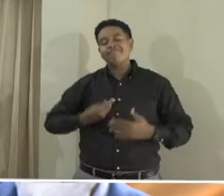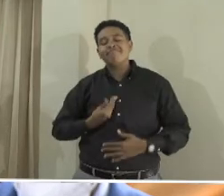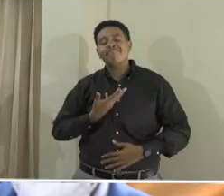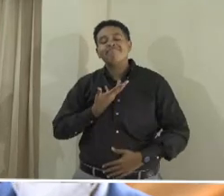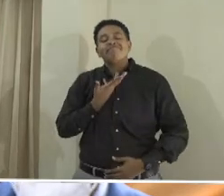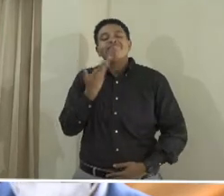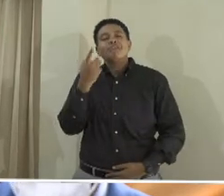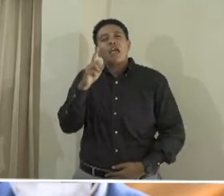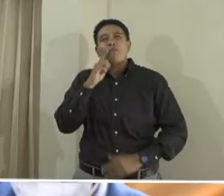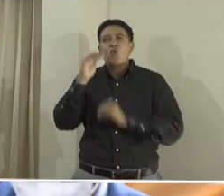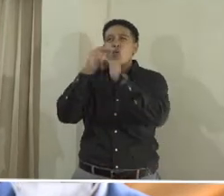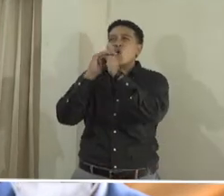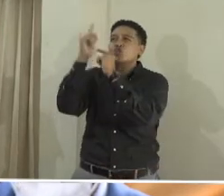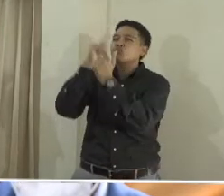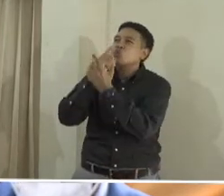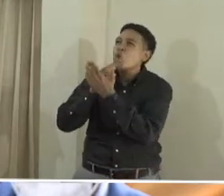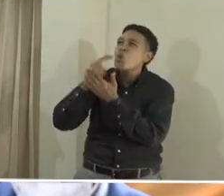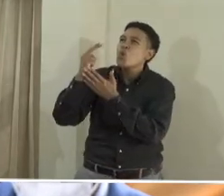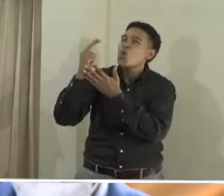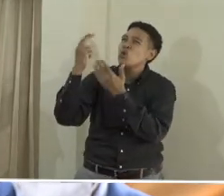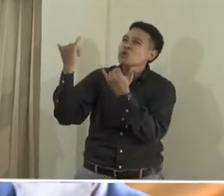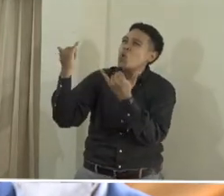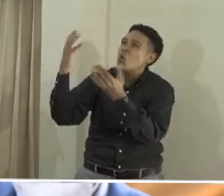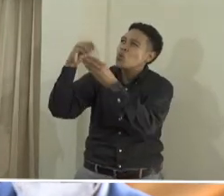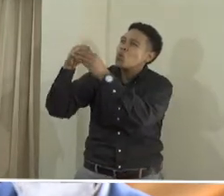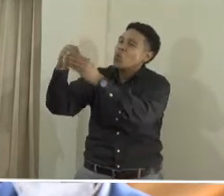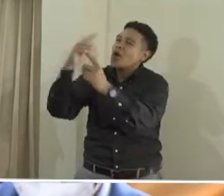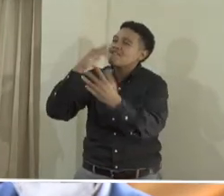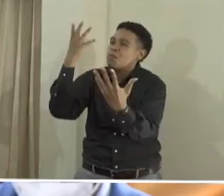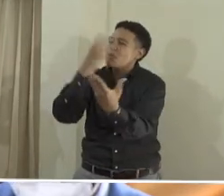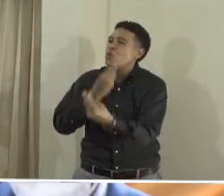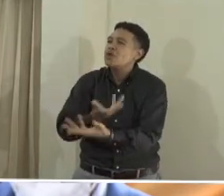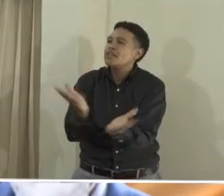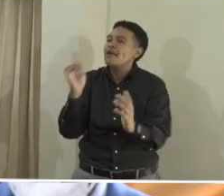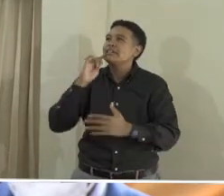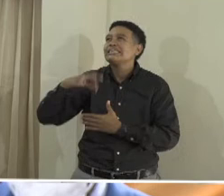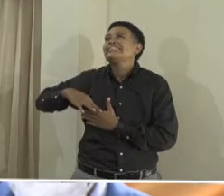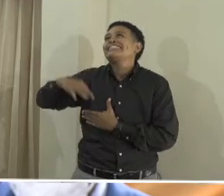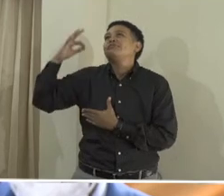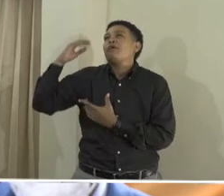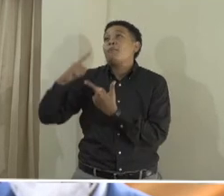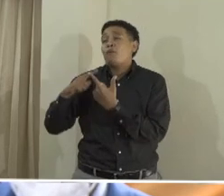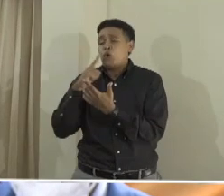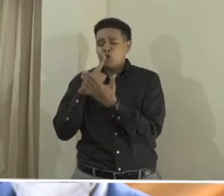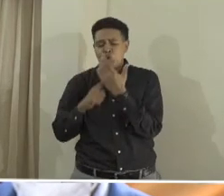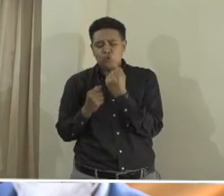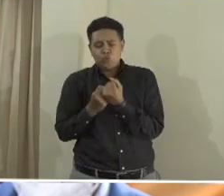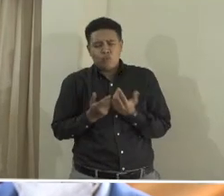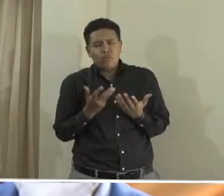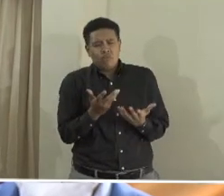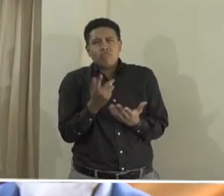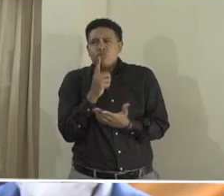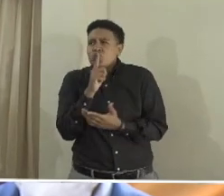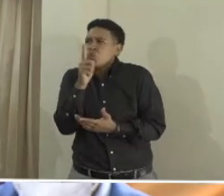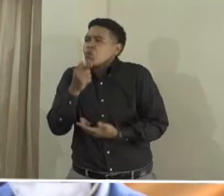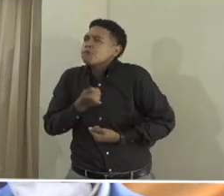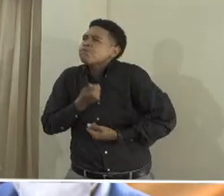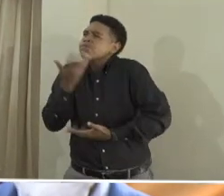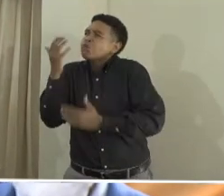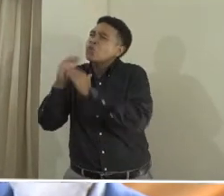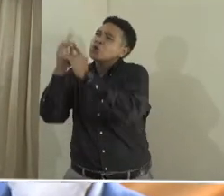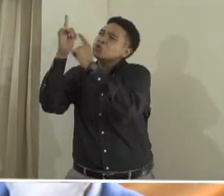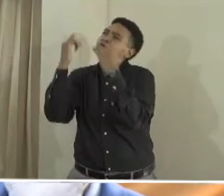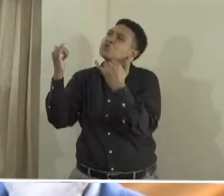in the beauty of holiness. May we worship you in spirit and in truth. So come now,